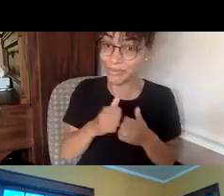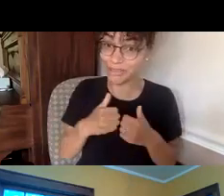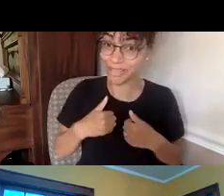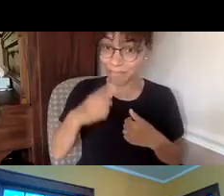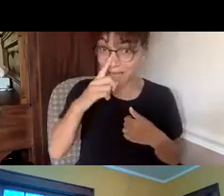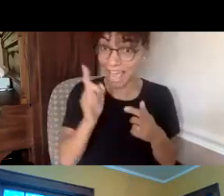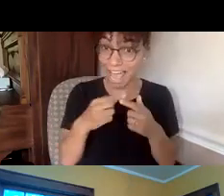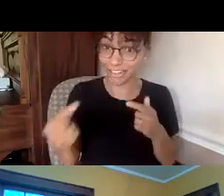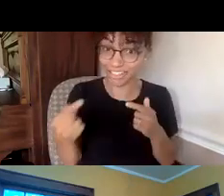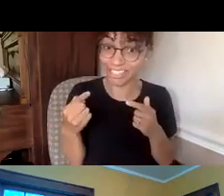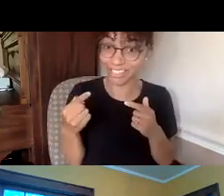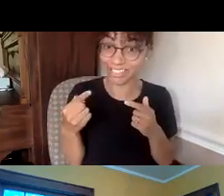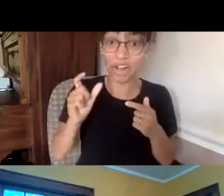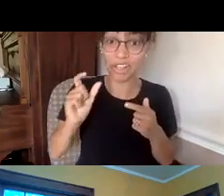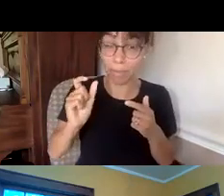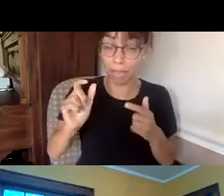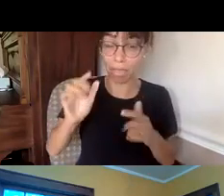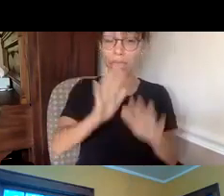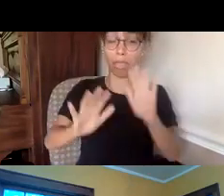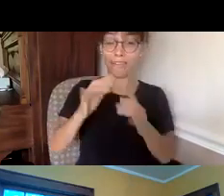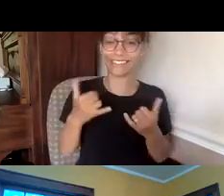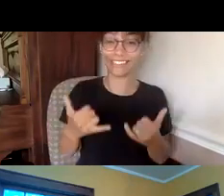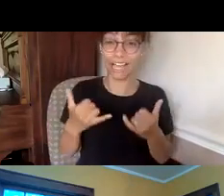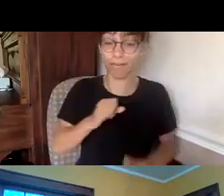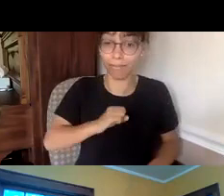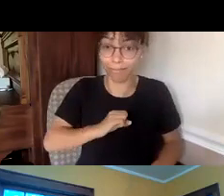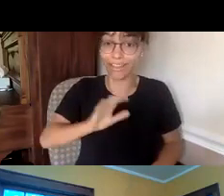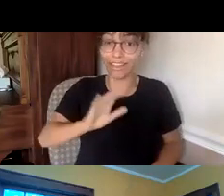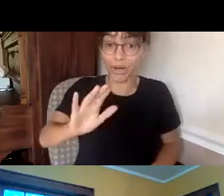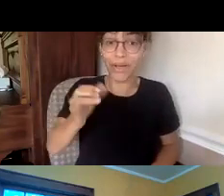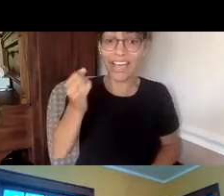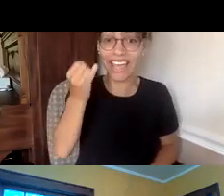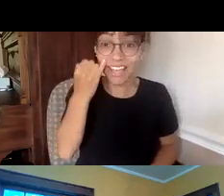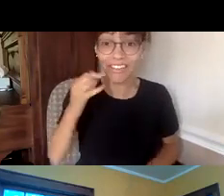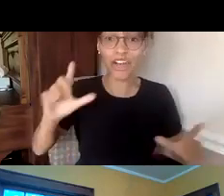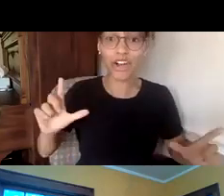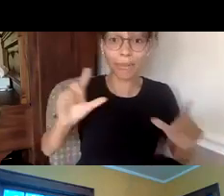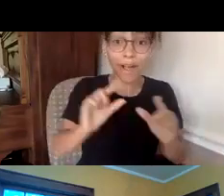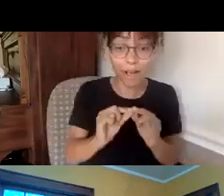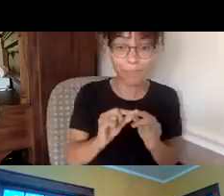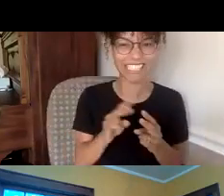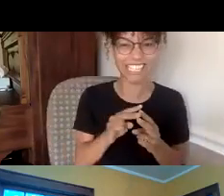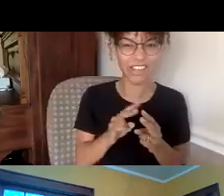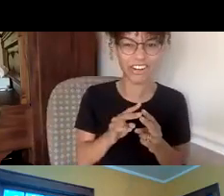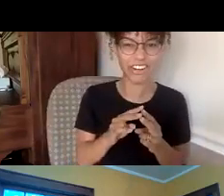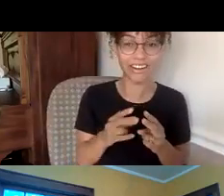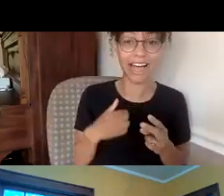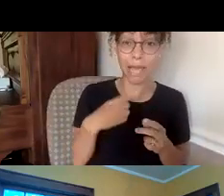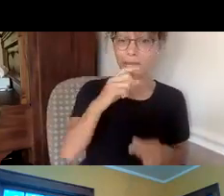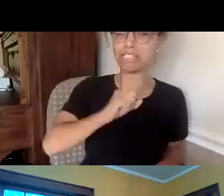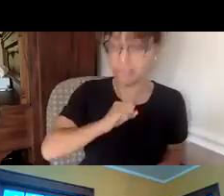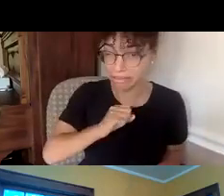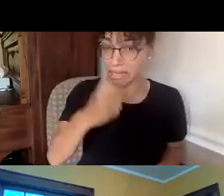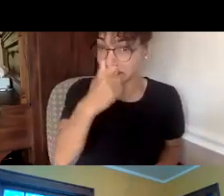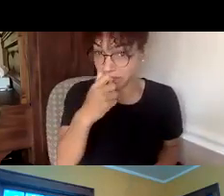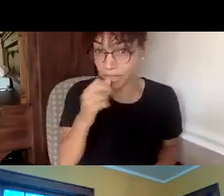are also a little bit all over the place today. So if you see me turning my camera off, I'm either nervous or I'm sneezing. So that's how this is